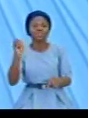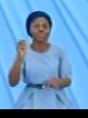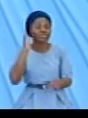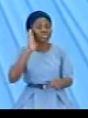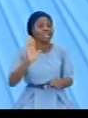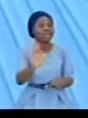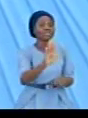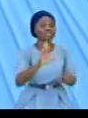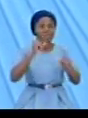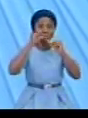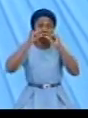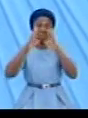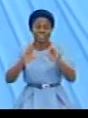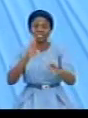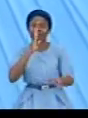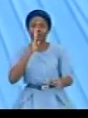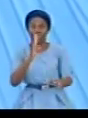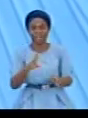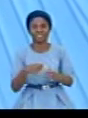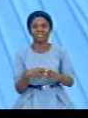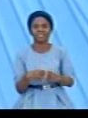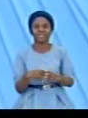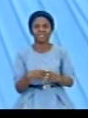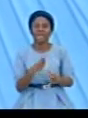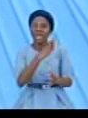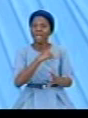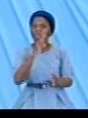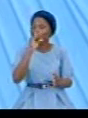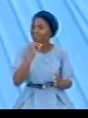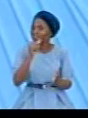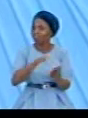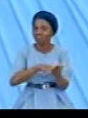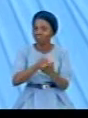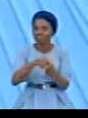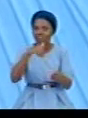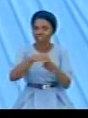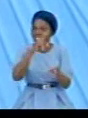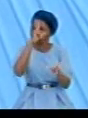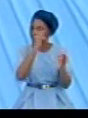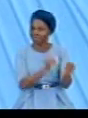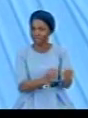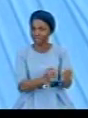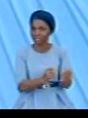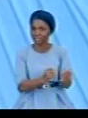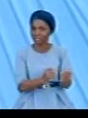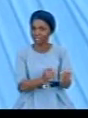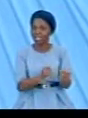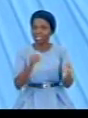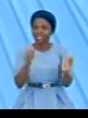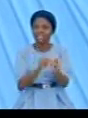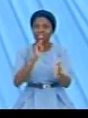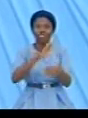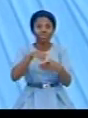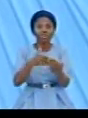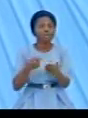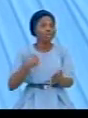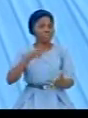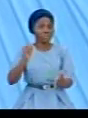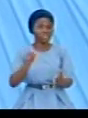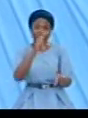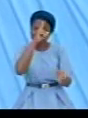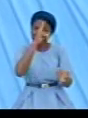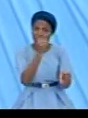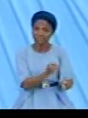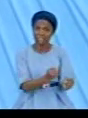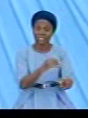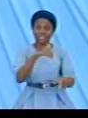blessing be. And being not weak in faith, being not weak in faith, that's all we need, faith in God, faith in God, faith in